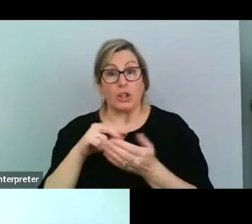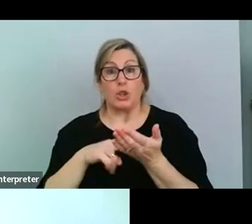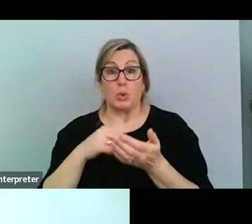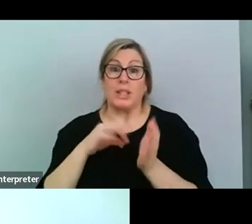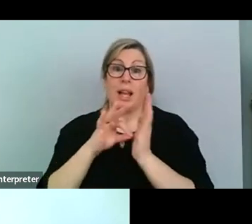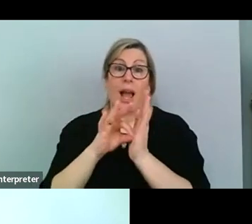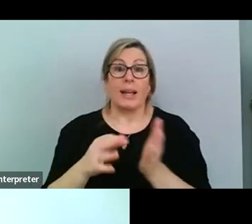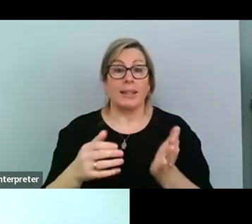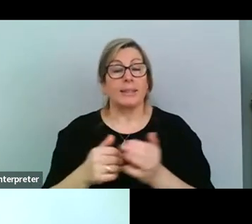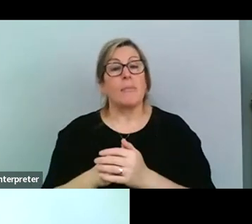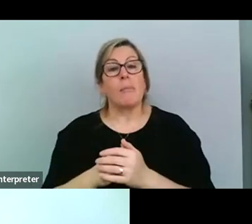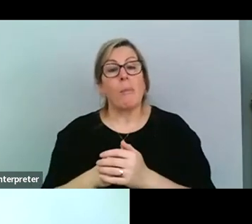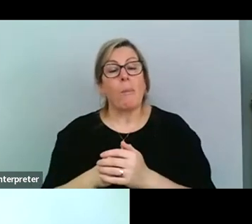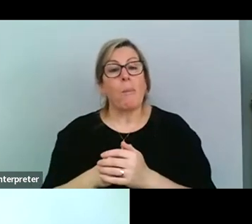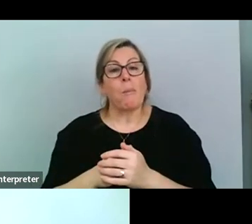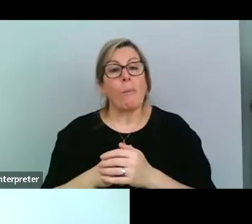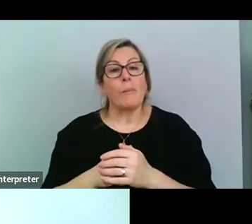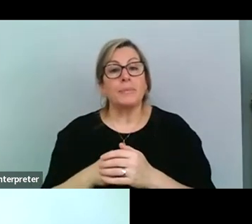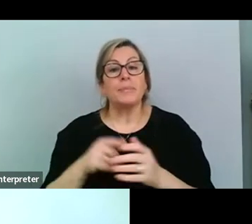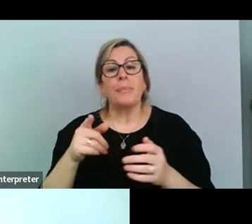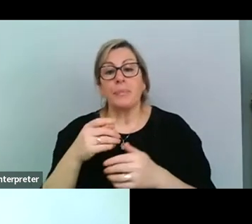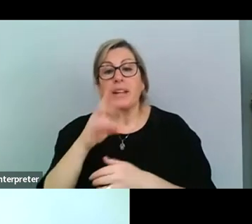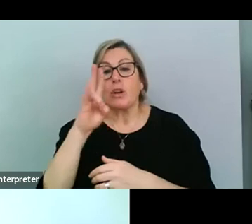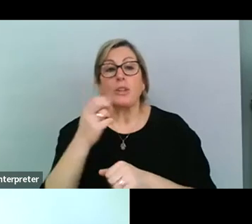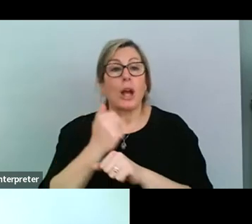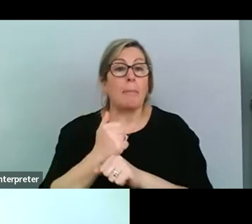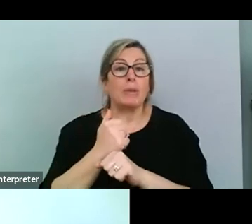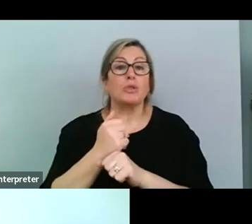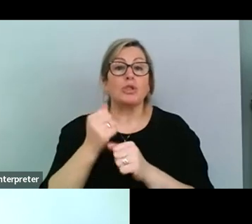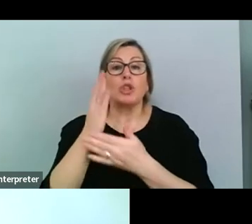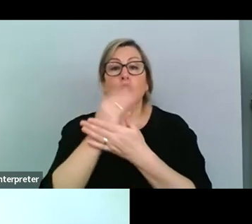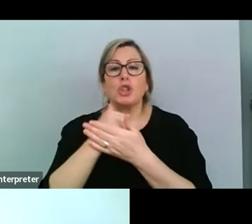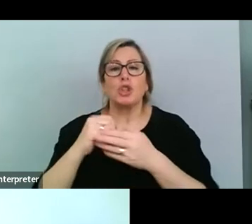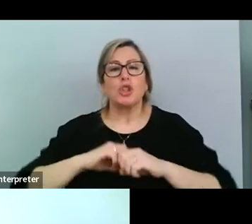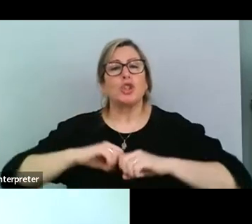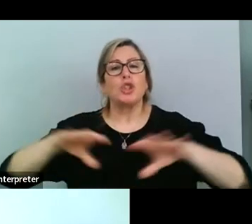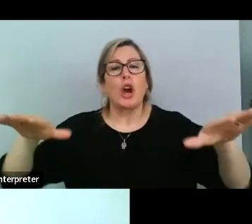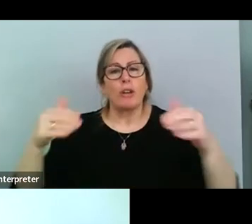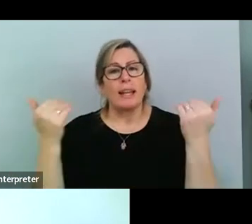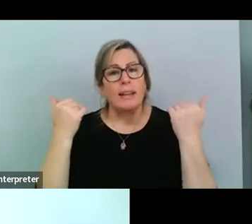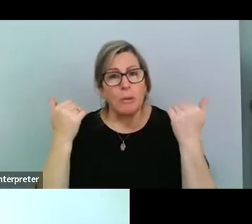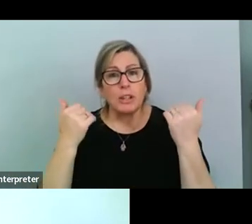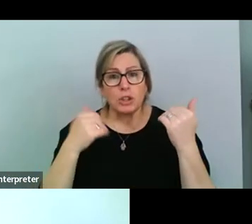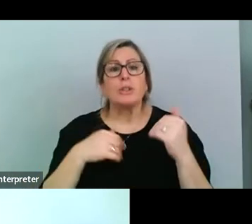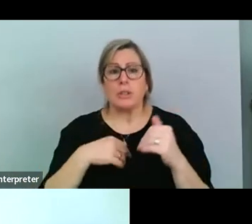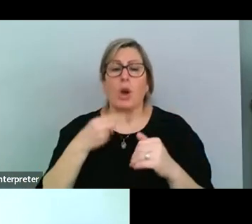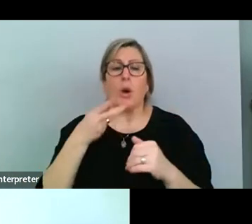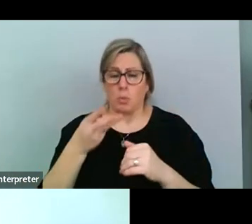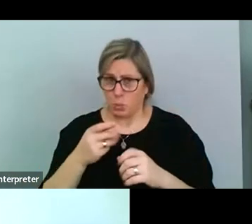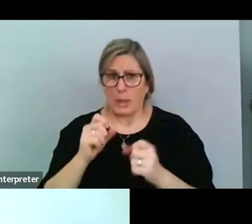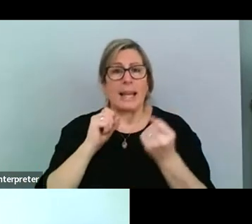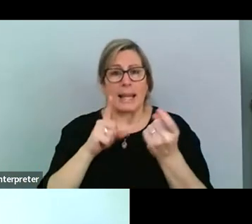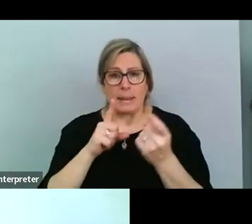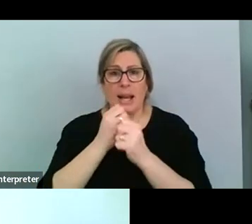And then there's just a question about sharing around the materials. So I'll email everybody that's attended here today with the plain English guide, as well